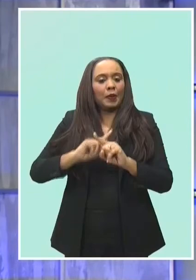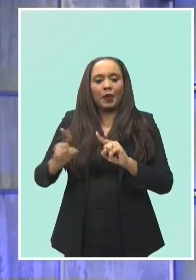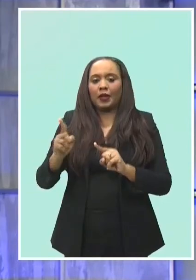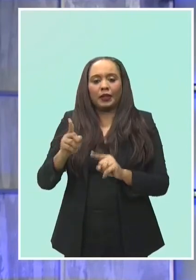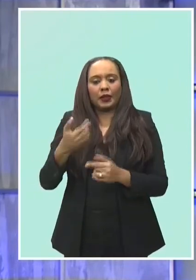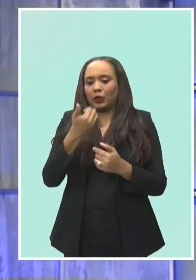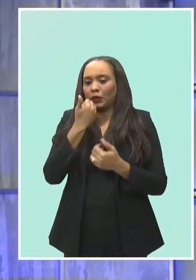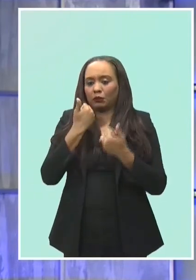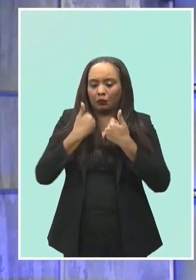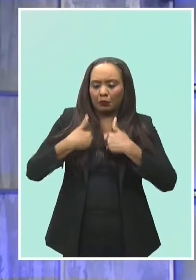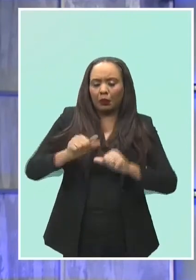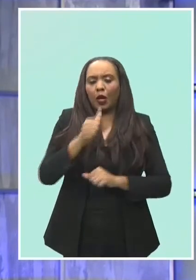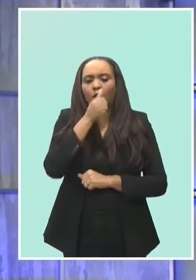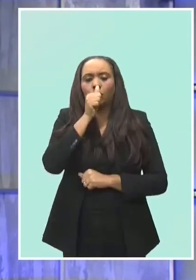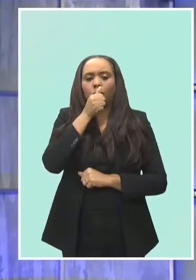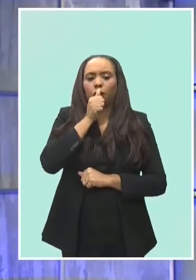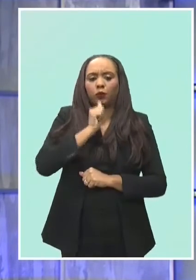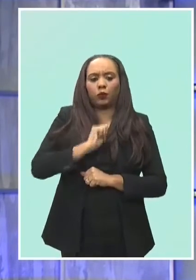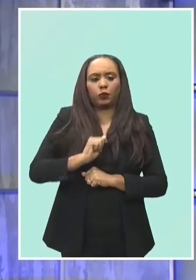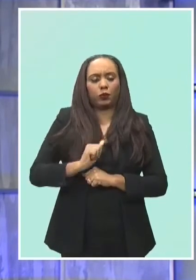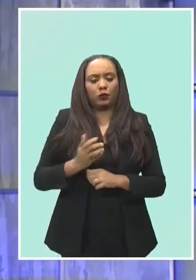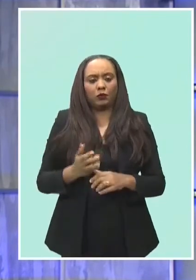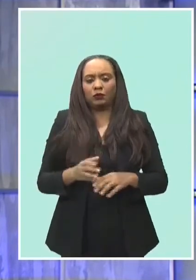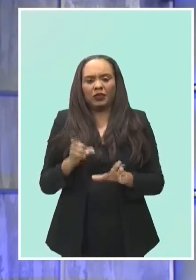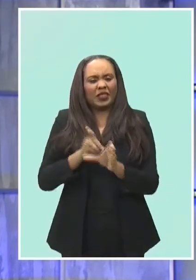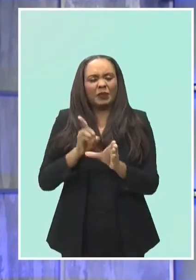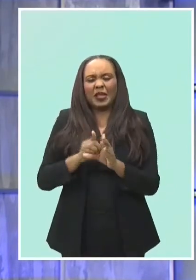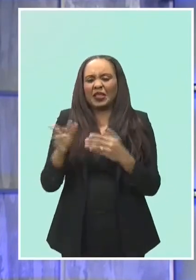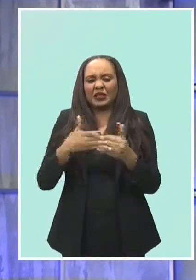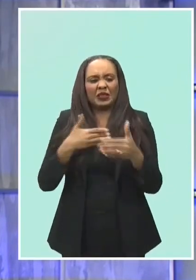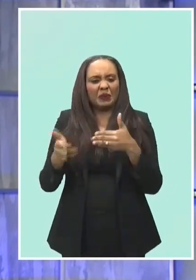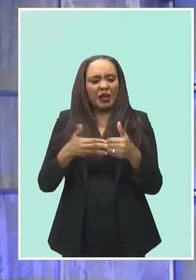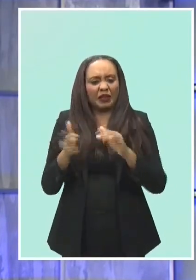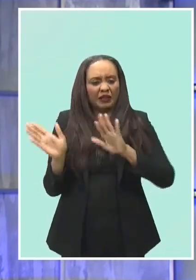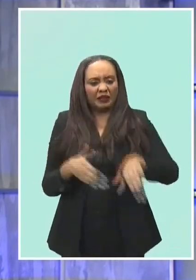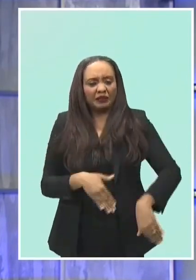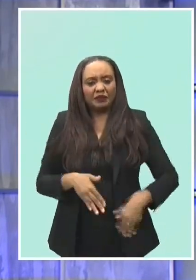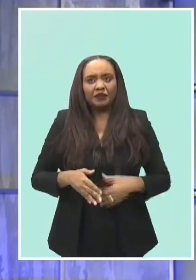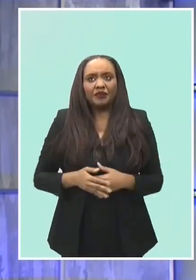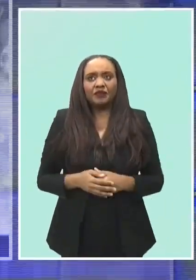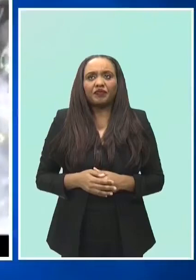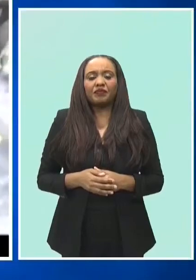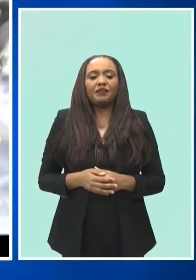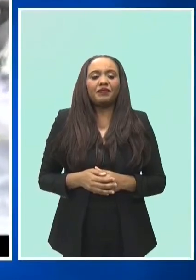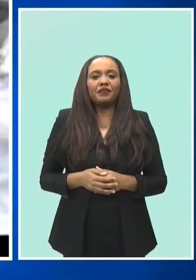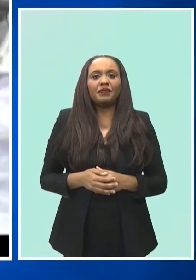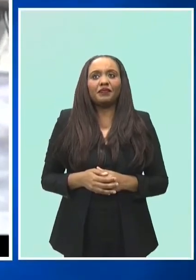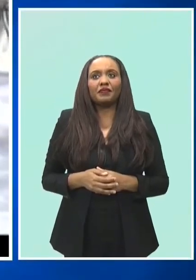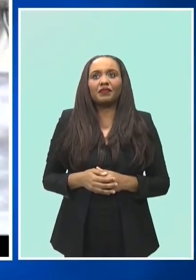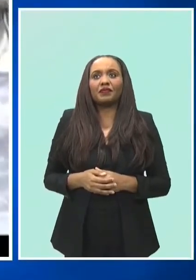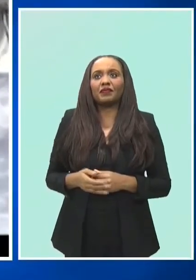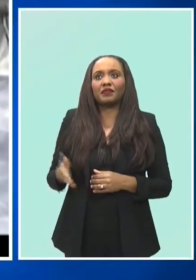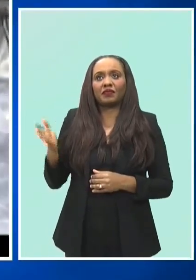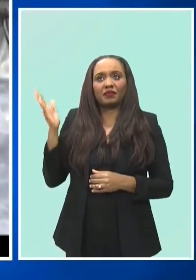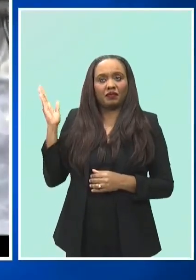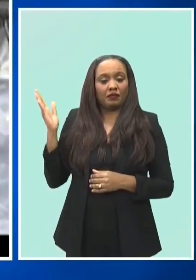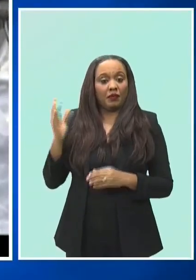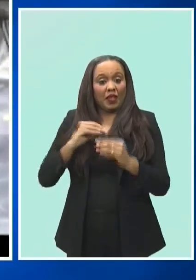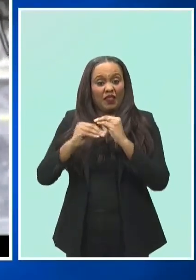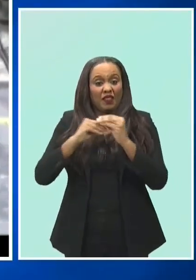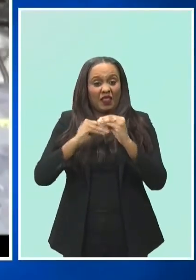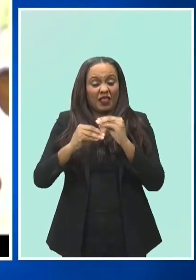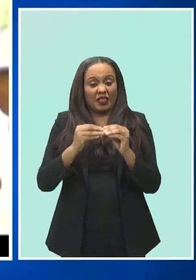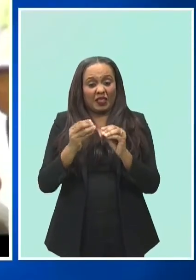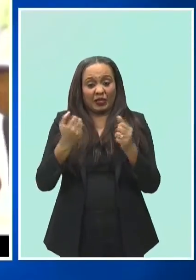is a well-sought-after mechanic in Kingston, as we hear from TVJ. Nakwin has been repairing vehicles for over